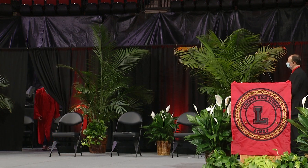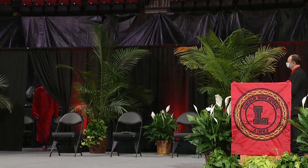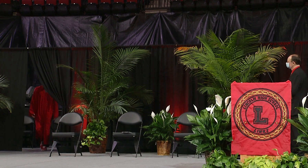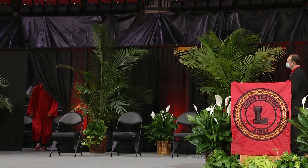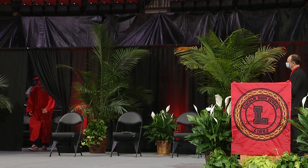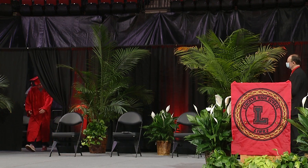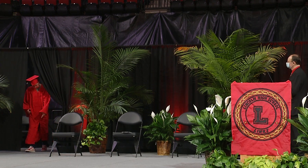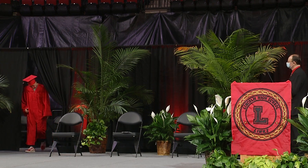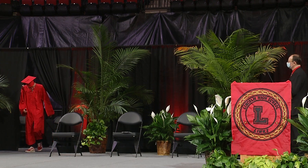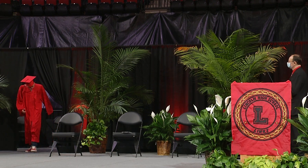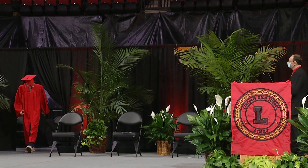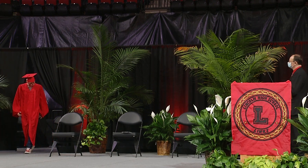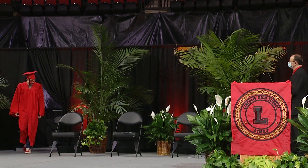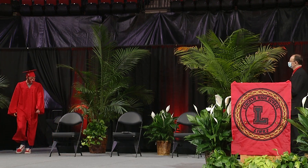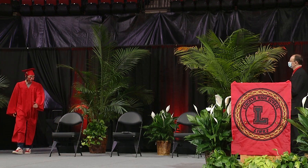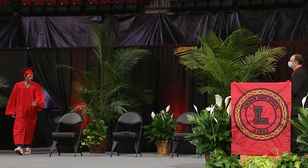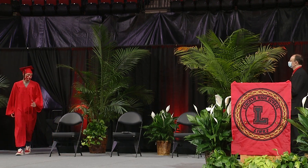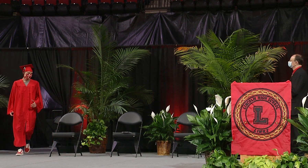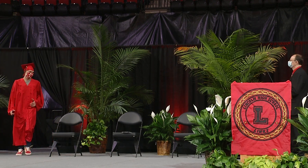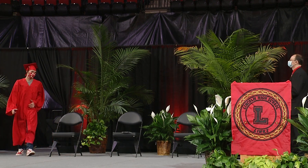Caden Hackett.